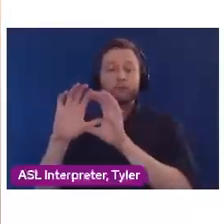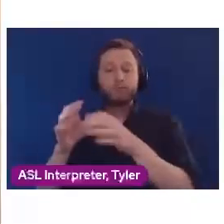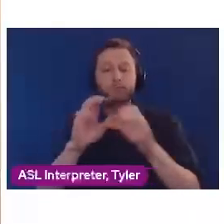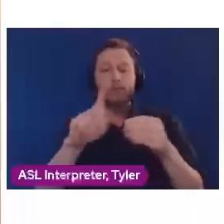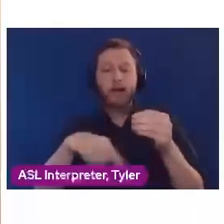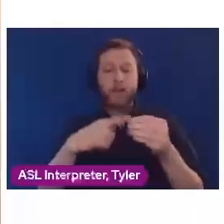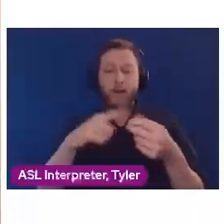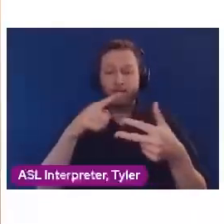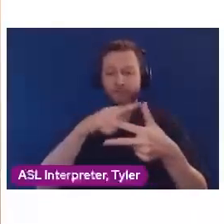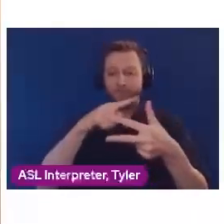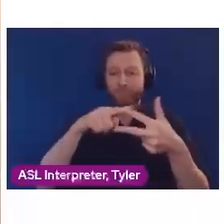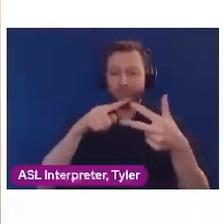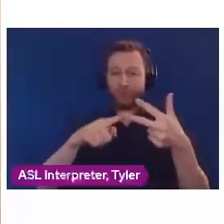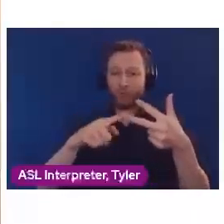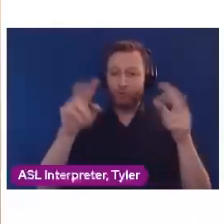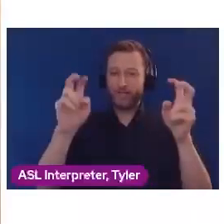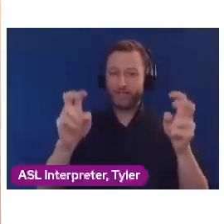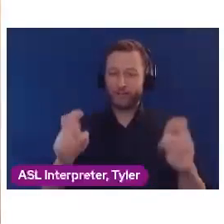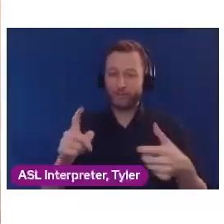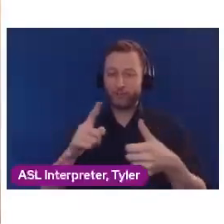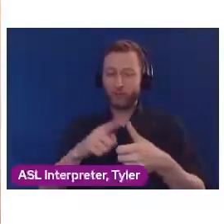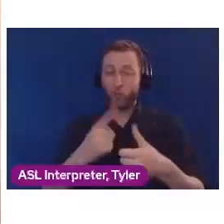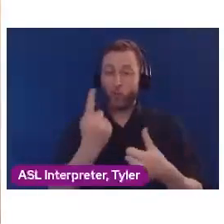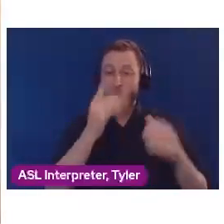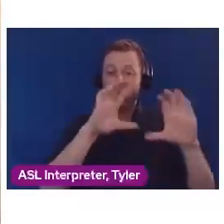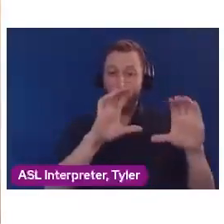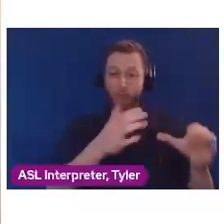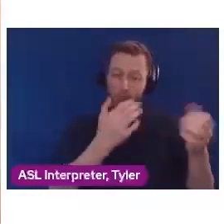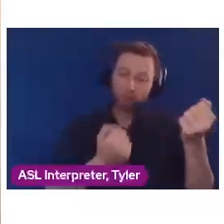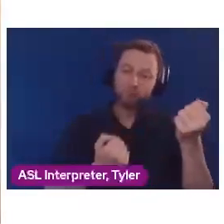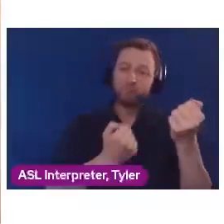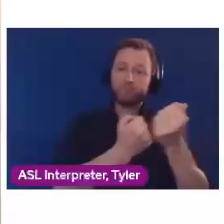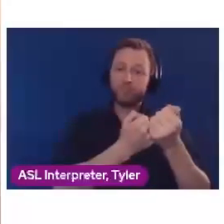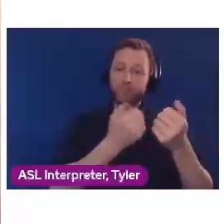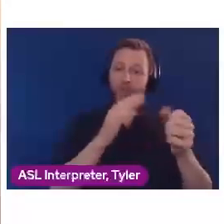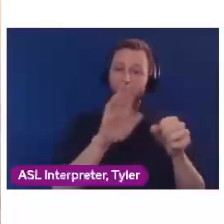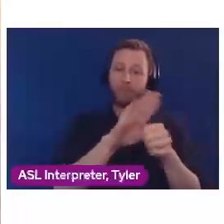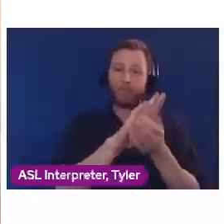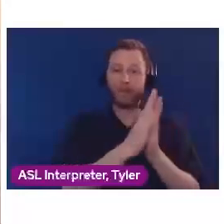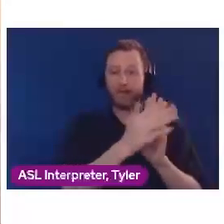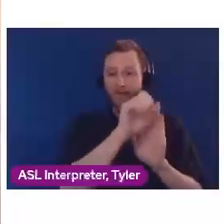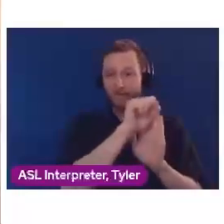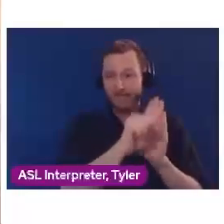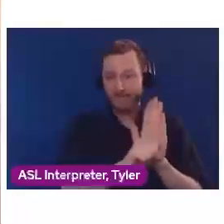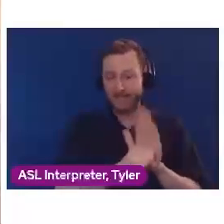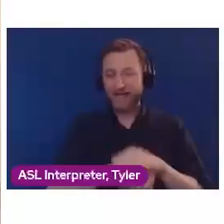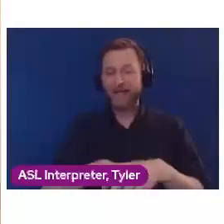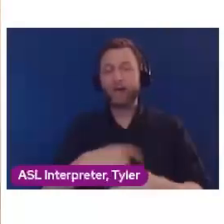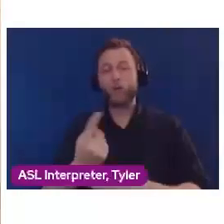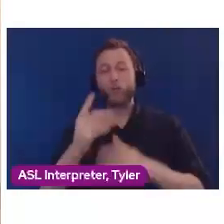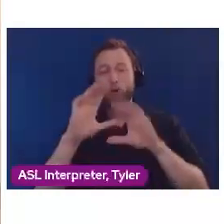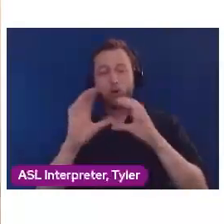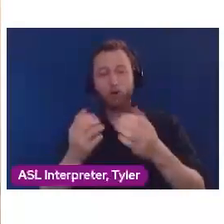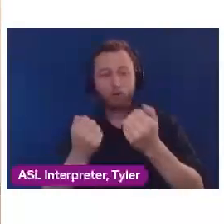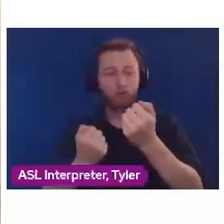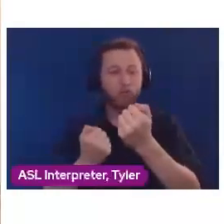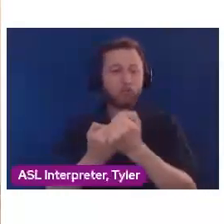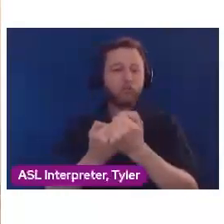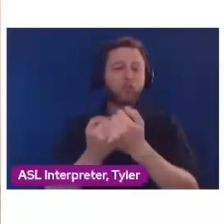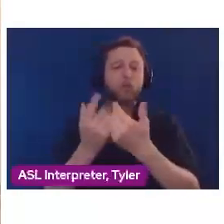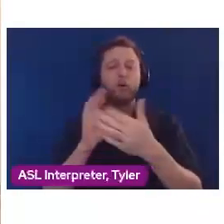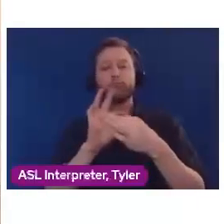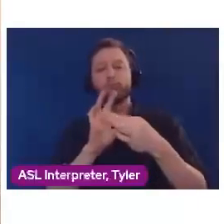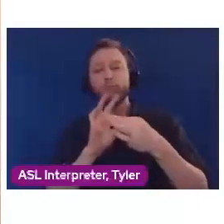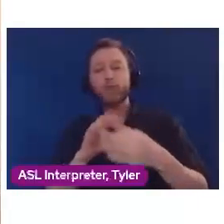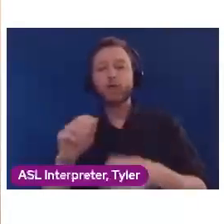pro-sovereignty party, etc. And so if what happened in the past is that you have a pro-statehood party